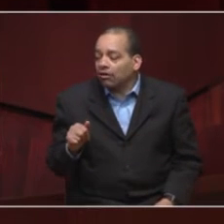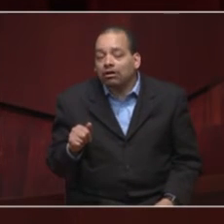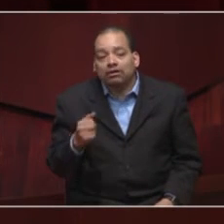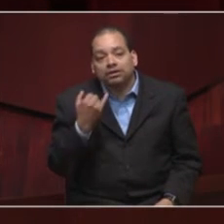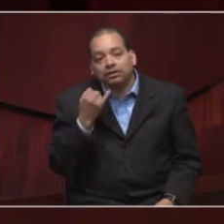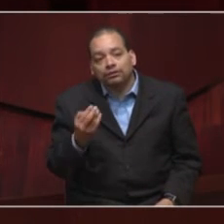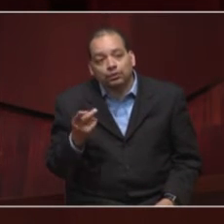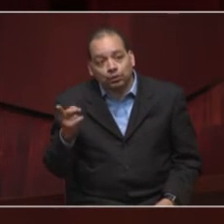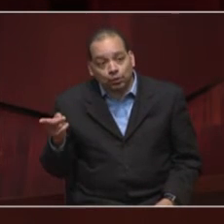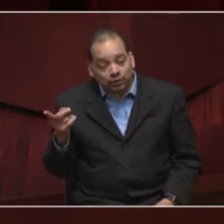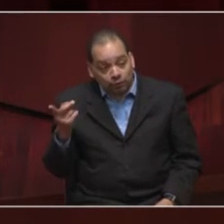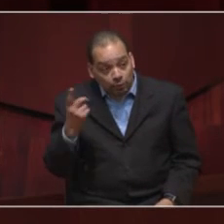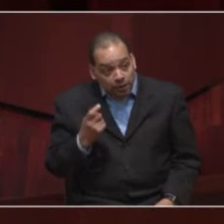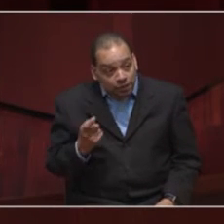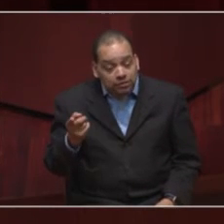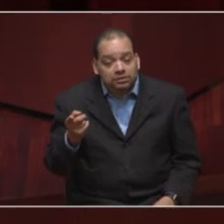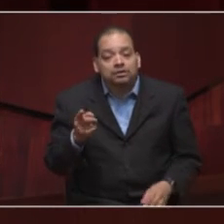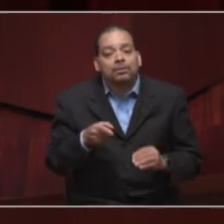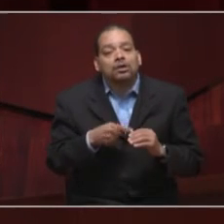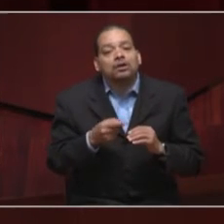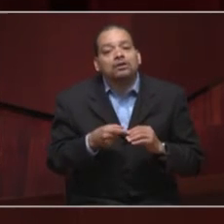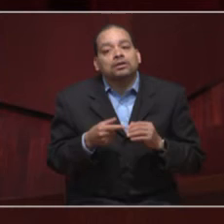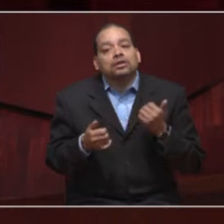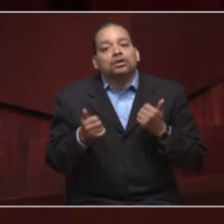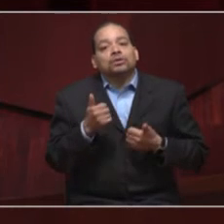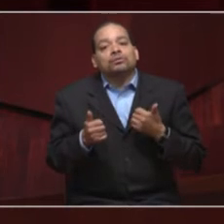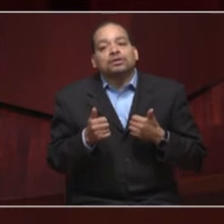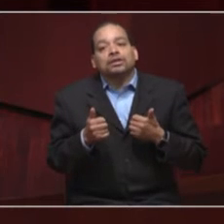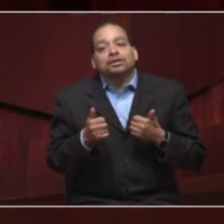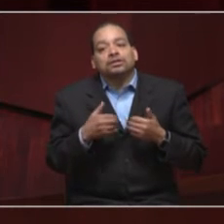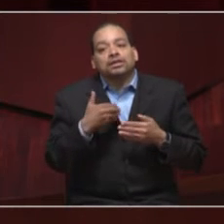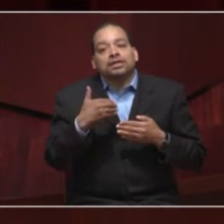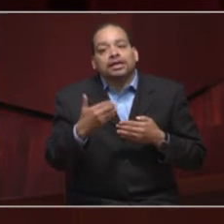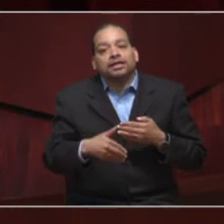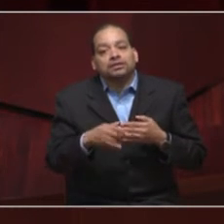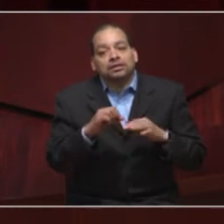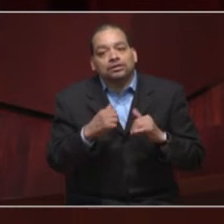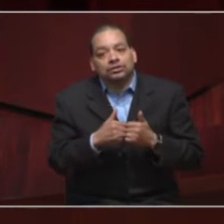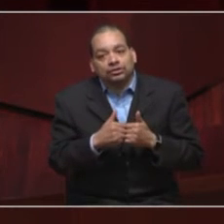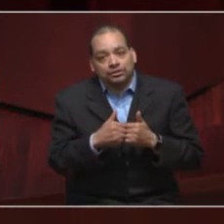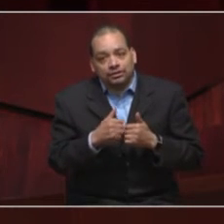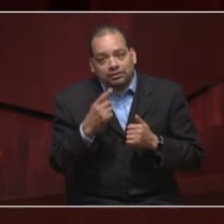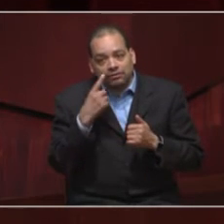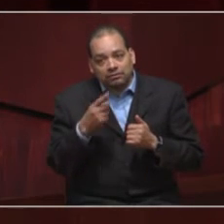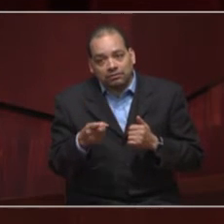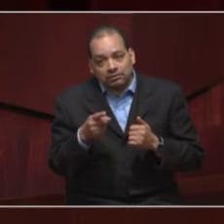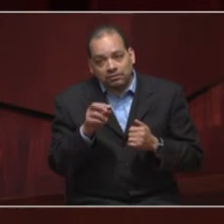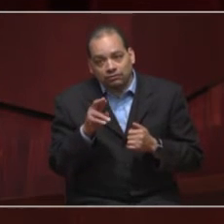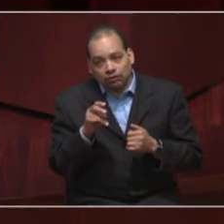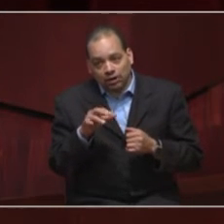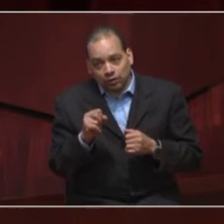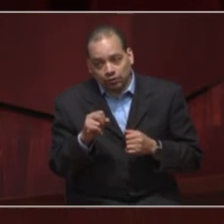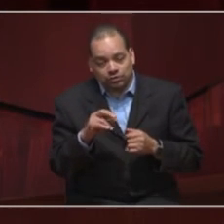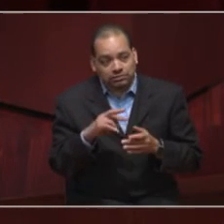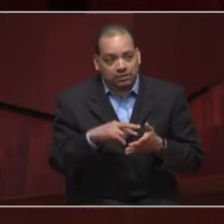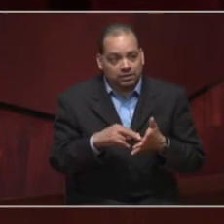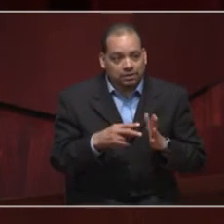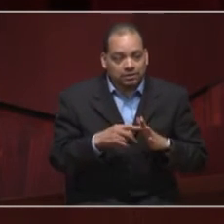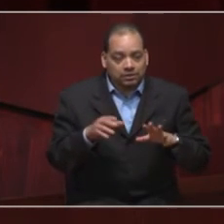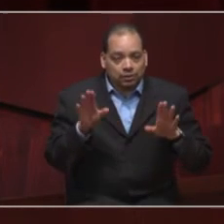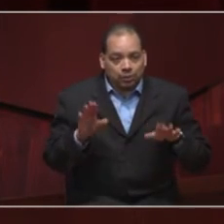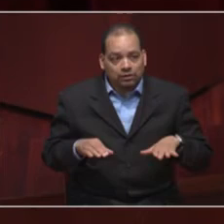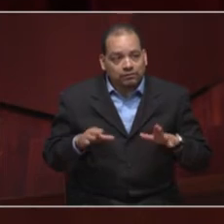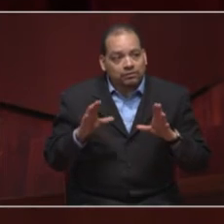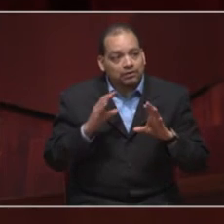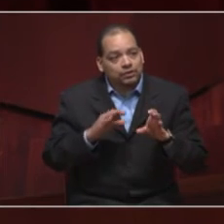about which successor agencies do these original records belong to, that's an excellent